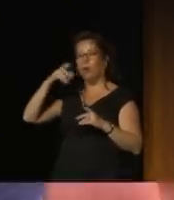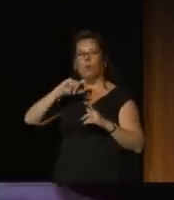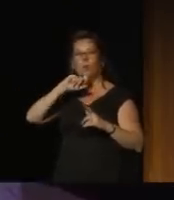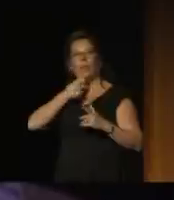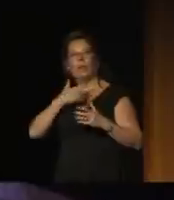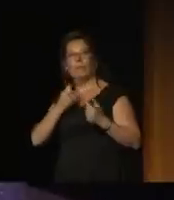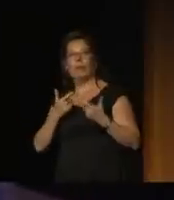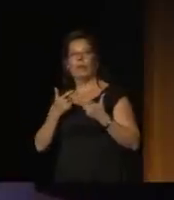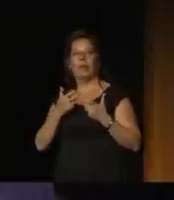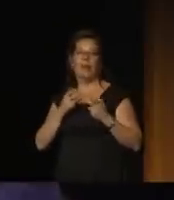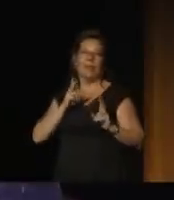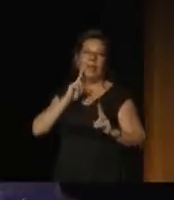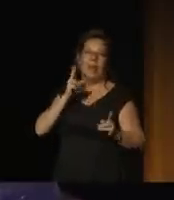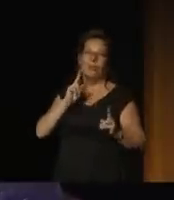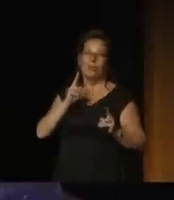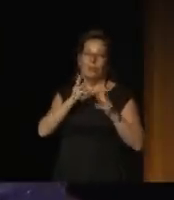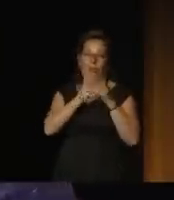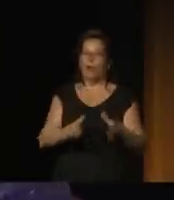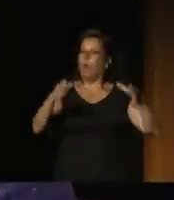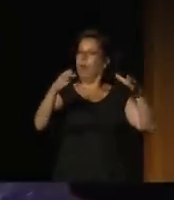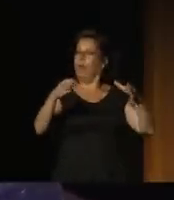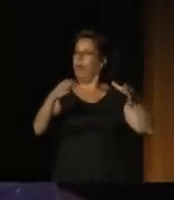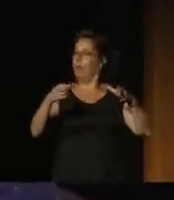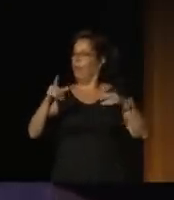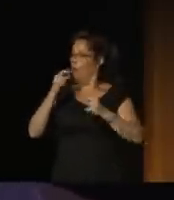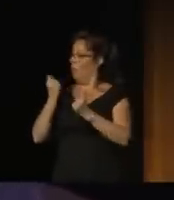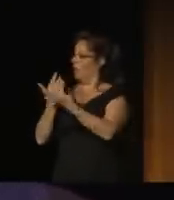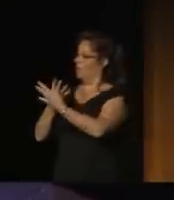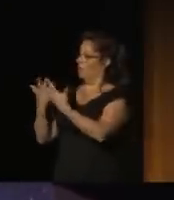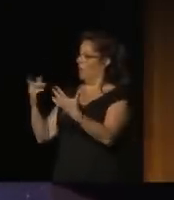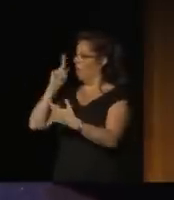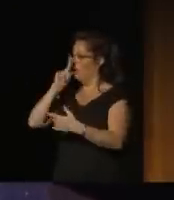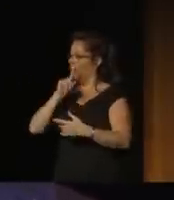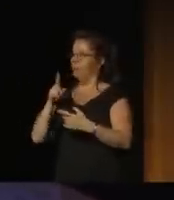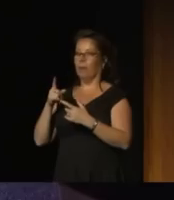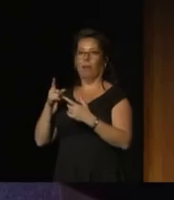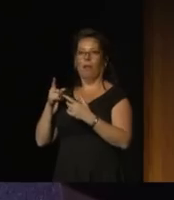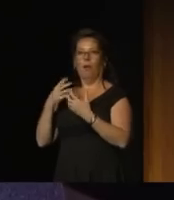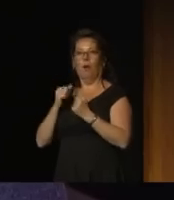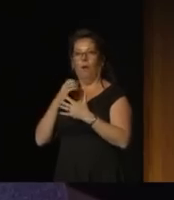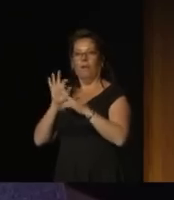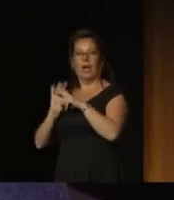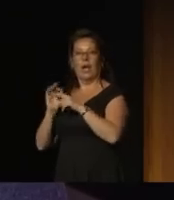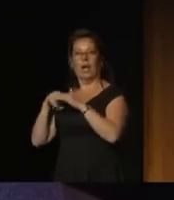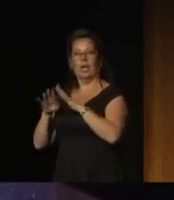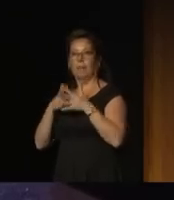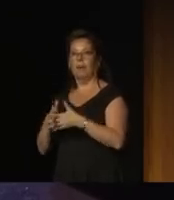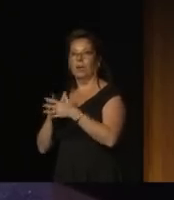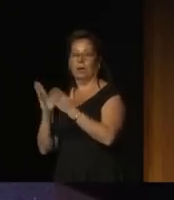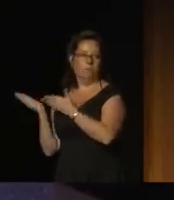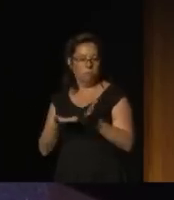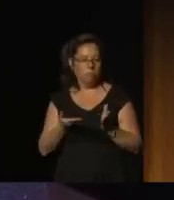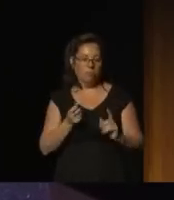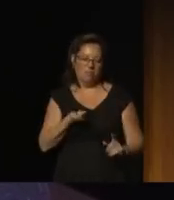growth out of this didn't surprise me and people of color at all in America, because let's face it, he ran